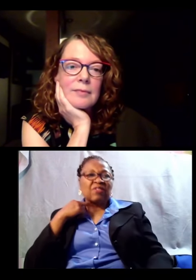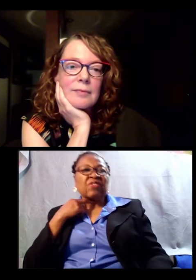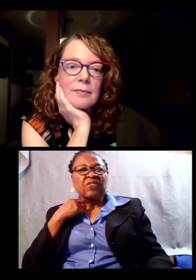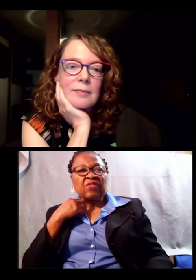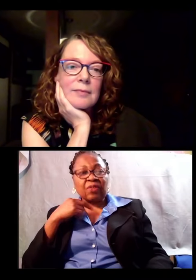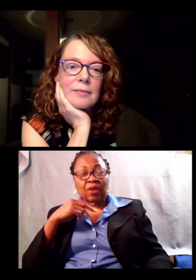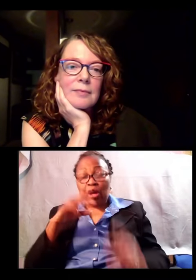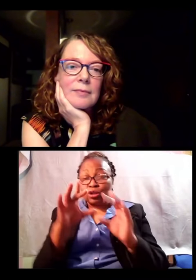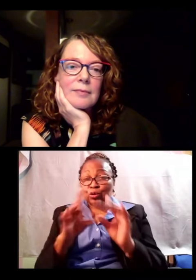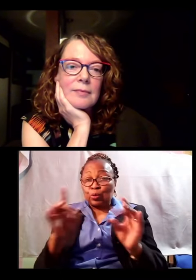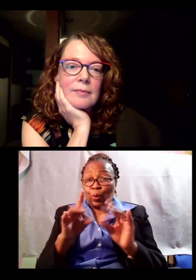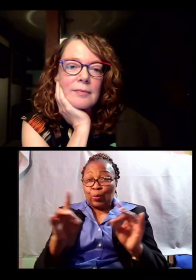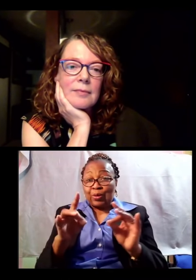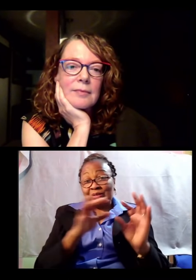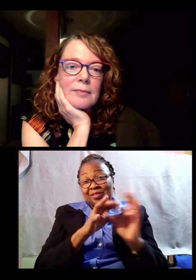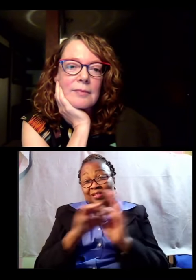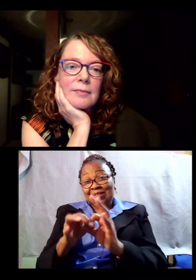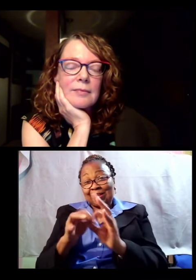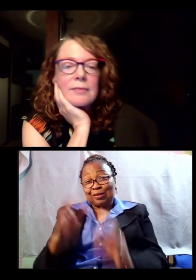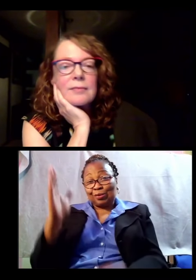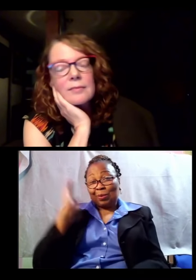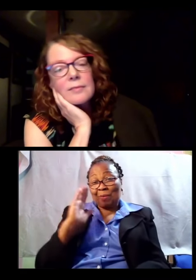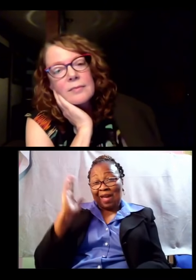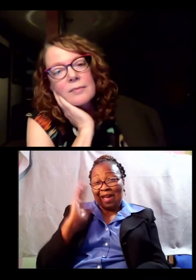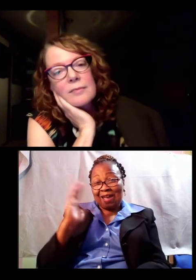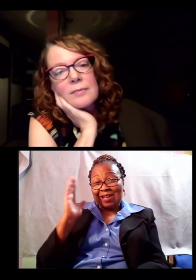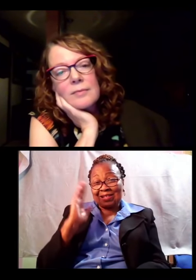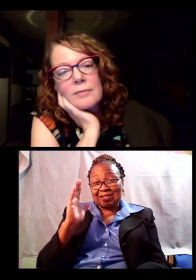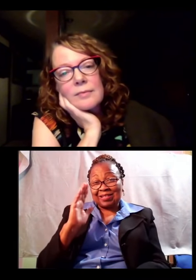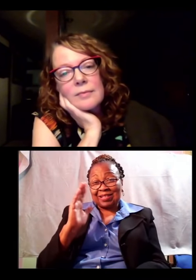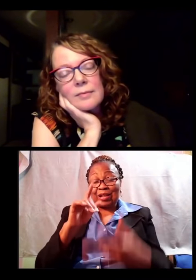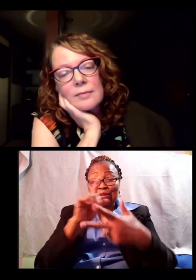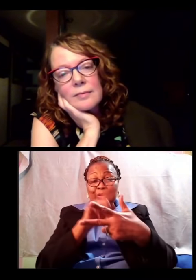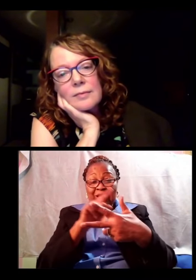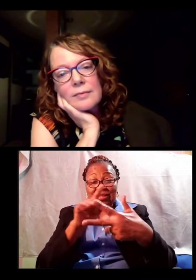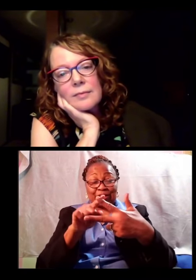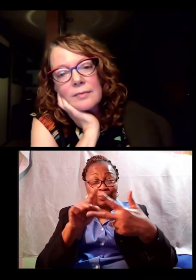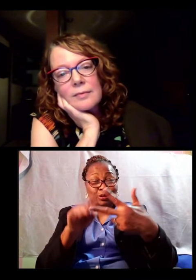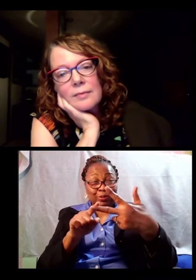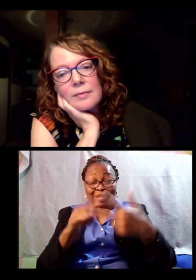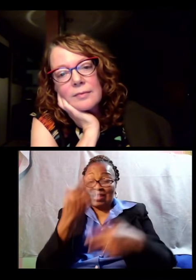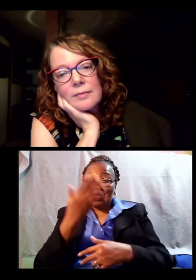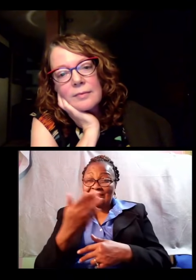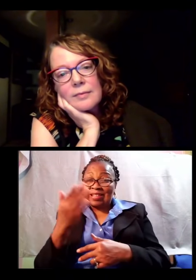are about the past. So of those three groups of things,